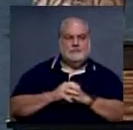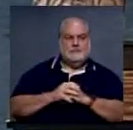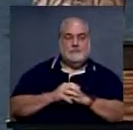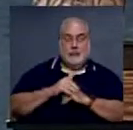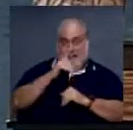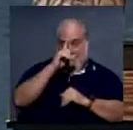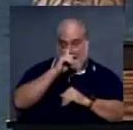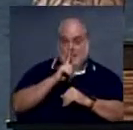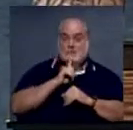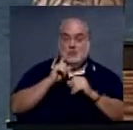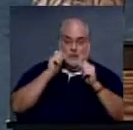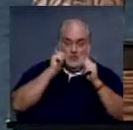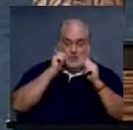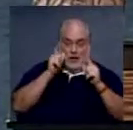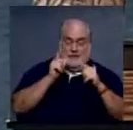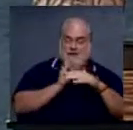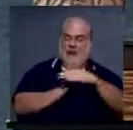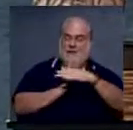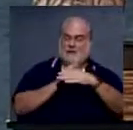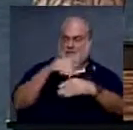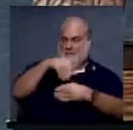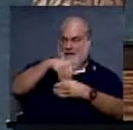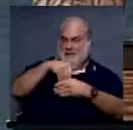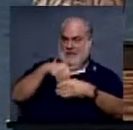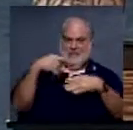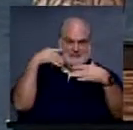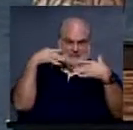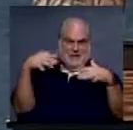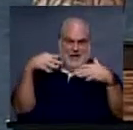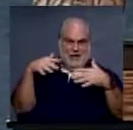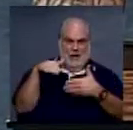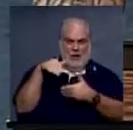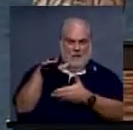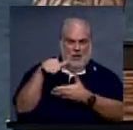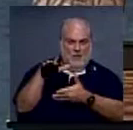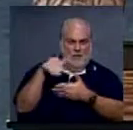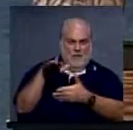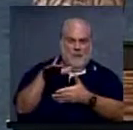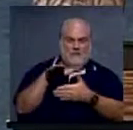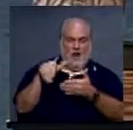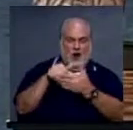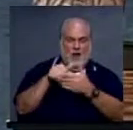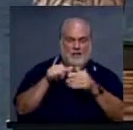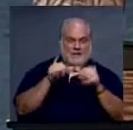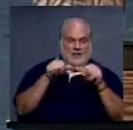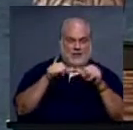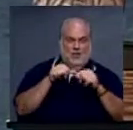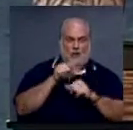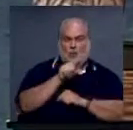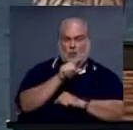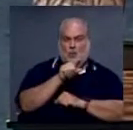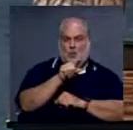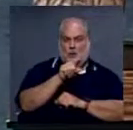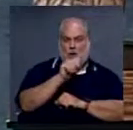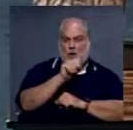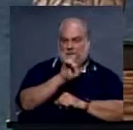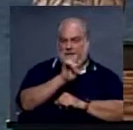a surprise to me, the average inside sound pressure of the barking dogs at all the facilities were